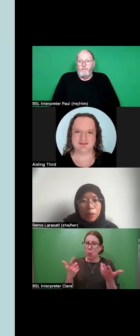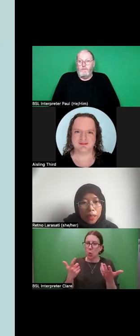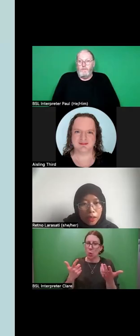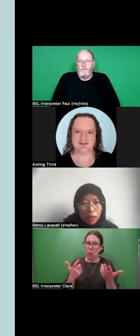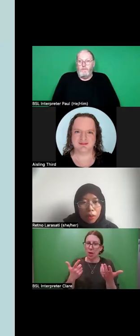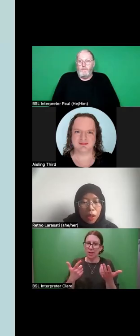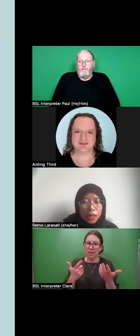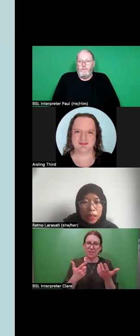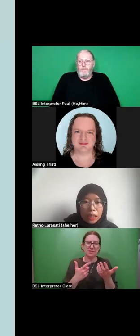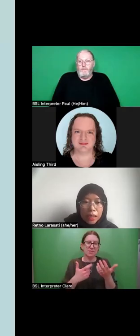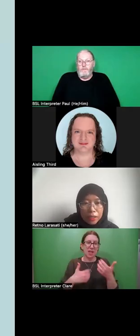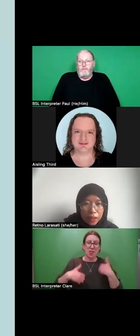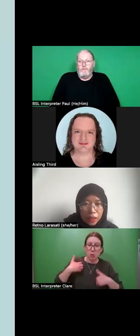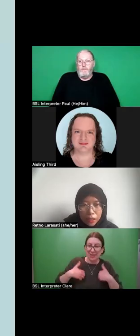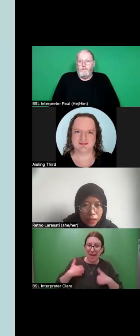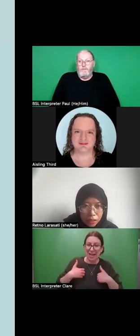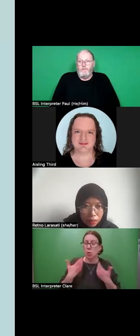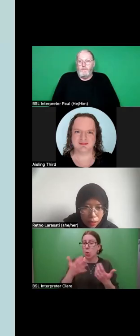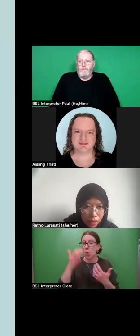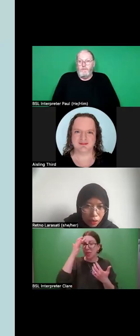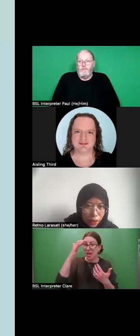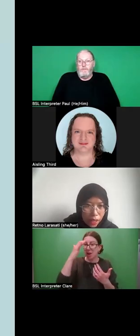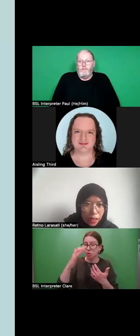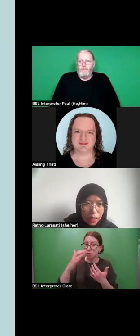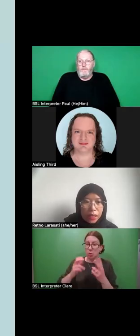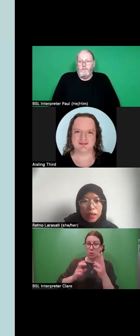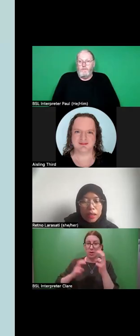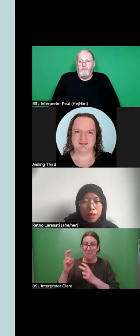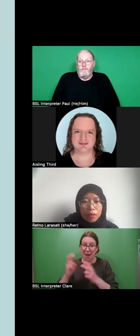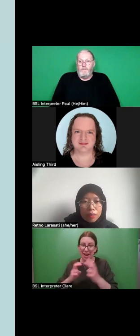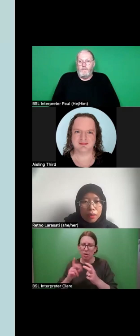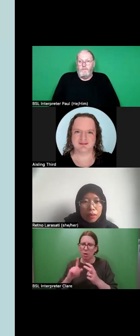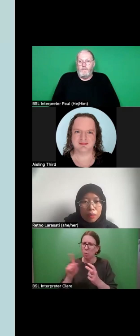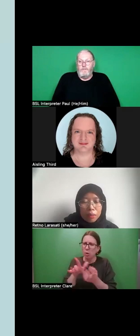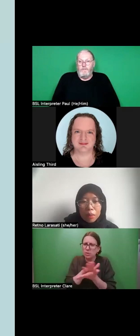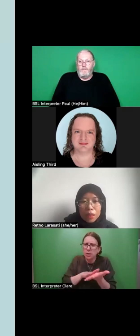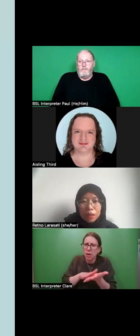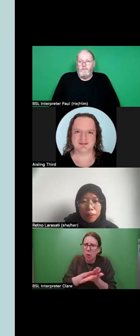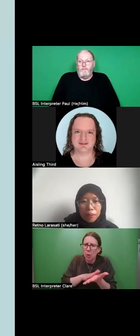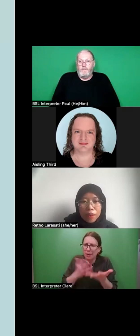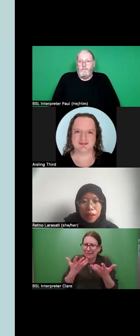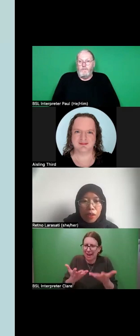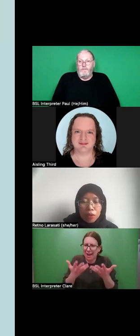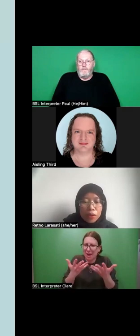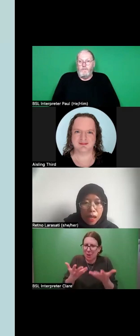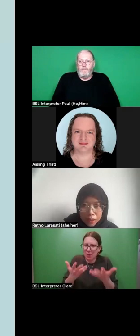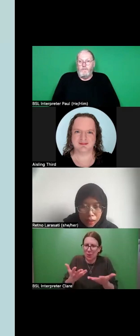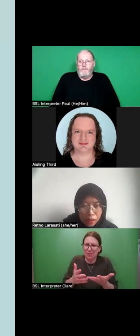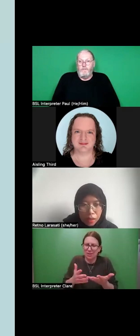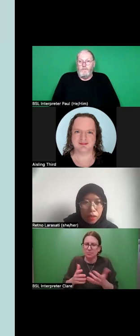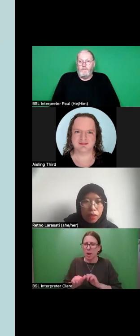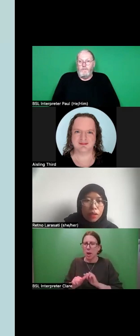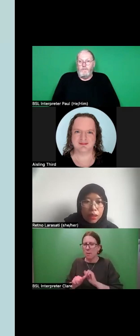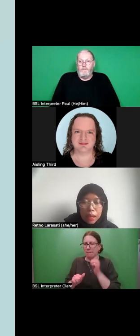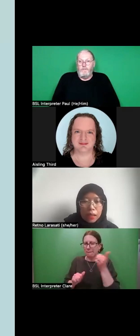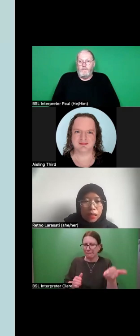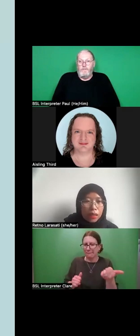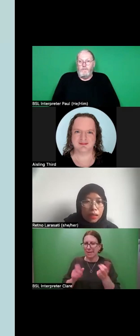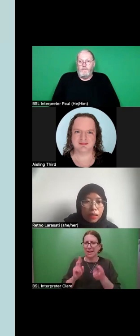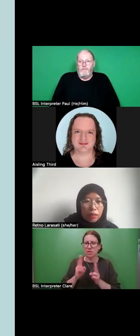theological debates over what is sacred in the age of AI, like maybe the soul of the arts